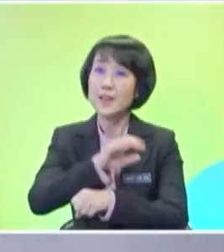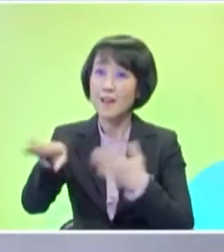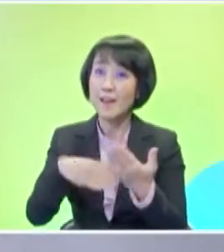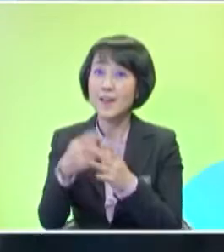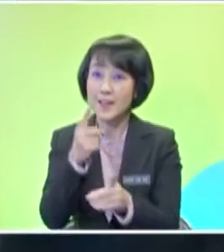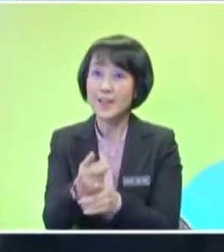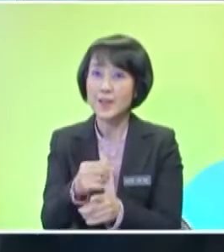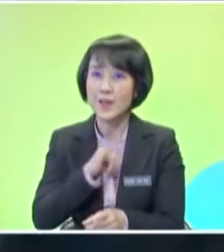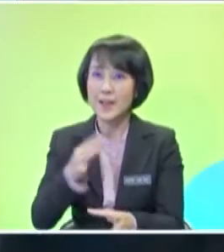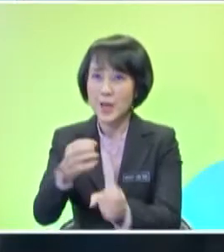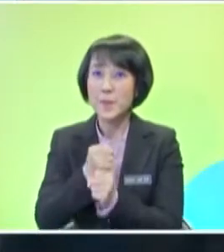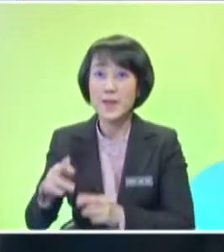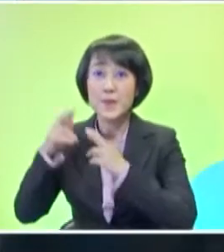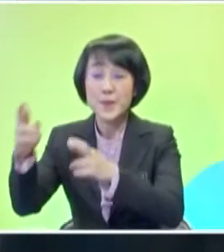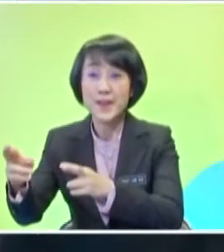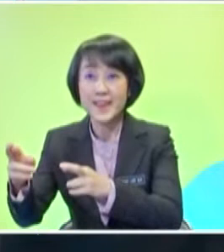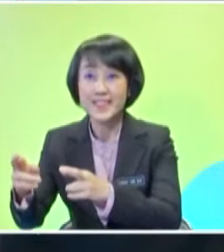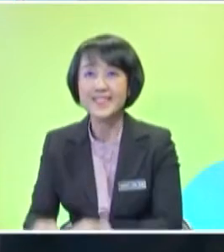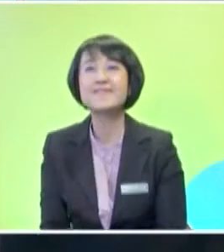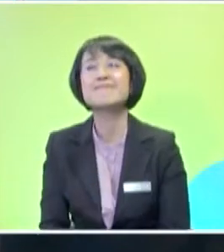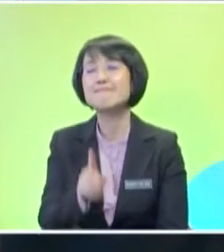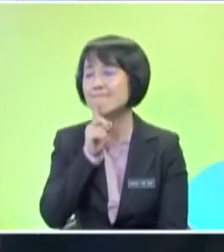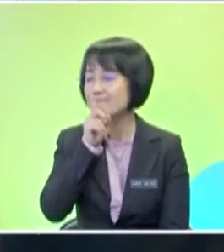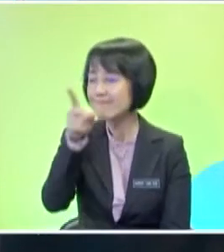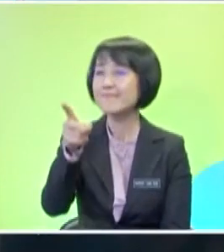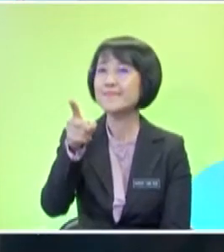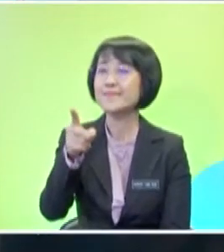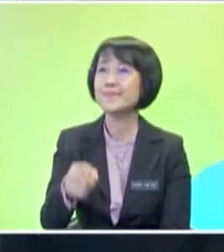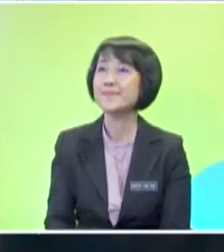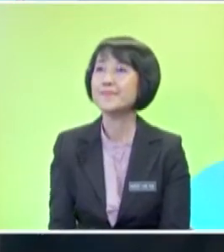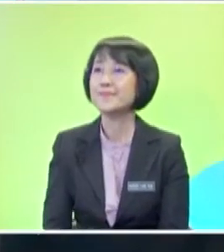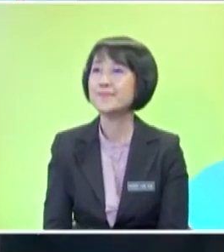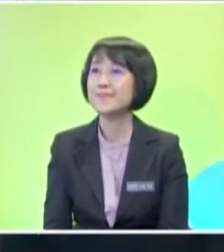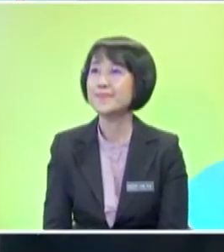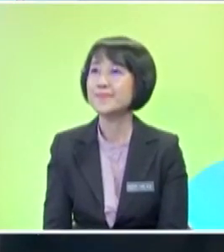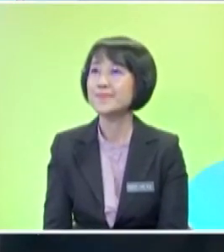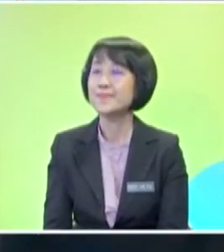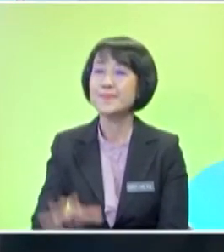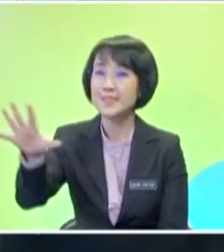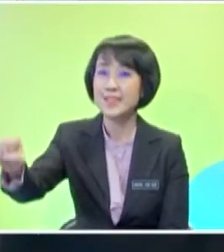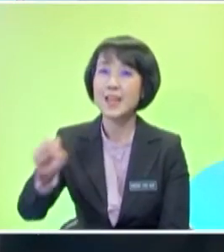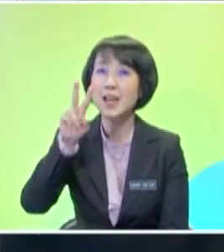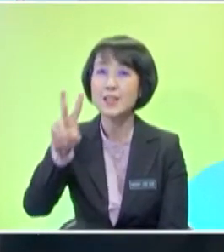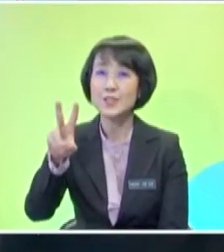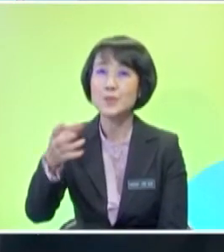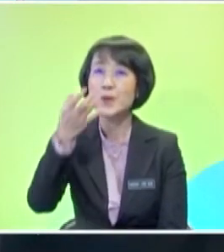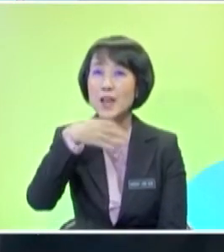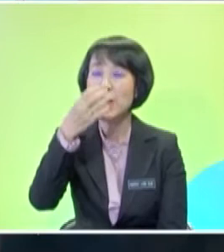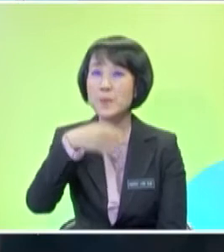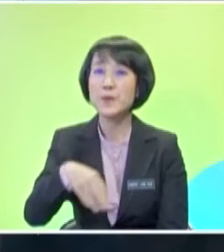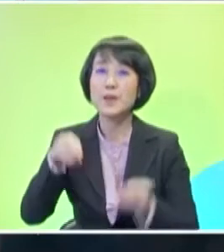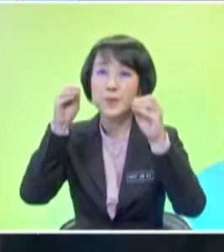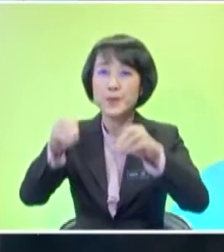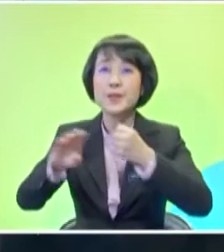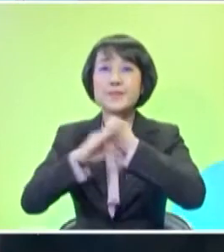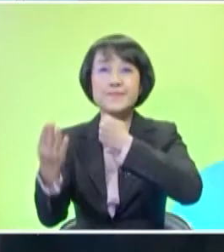any rewards? Of course. Okay. You may take 2 apples and put it on your basket as a reward. Oh, all